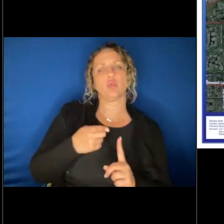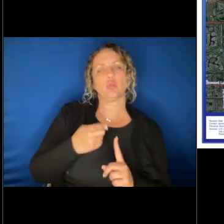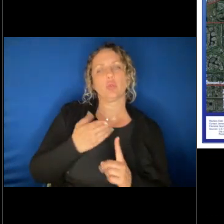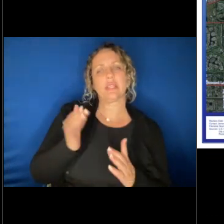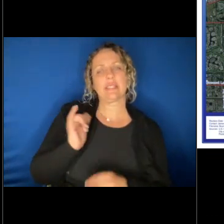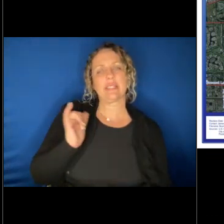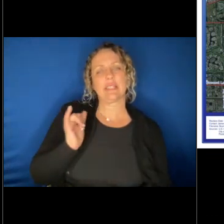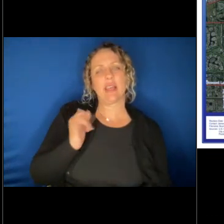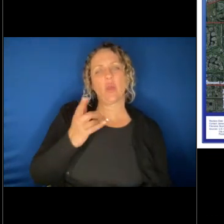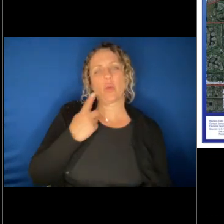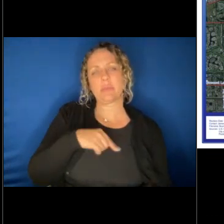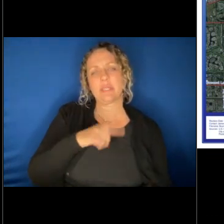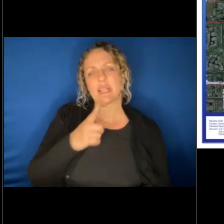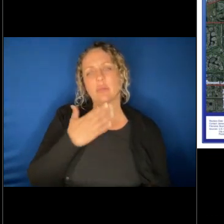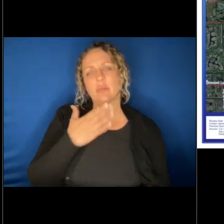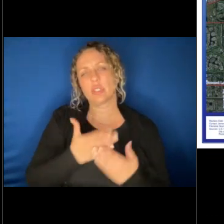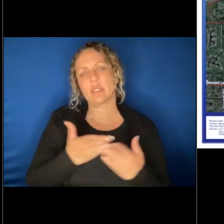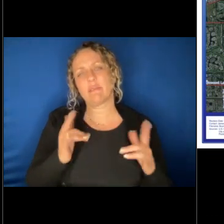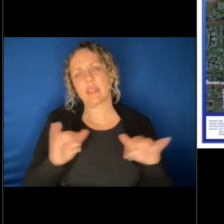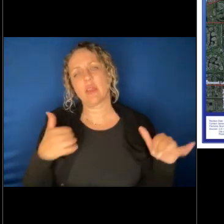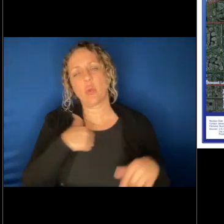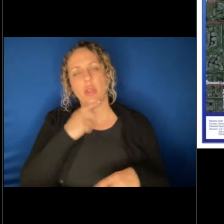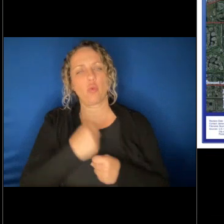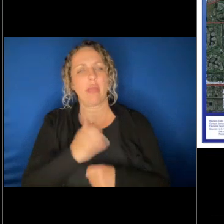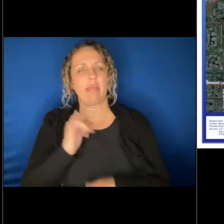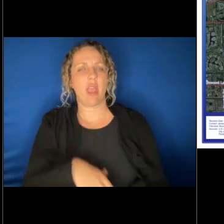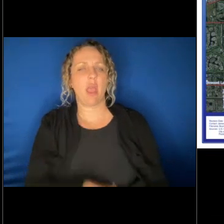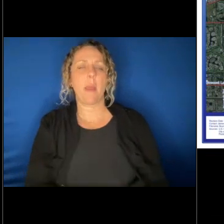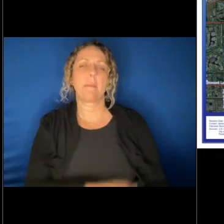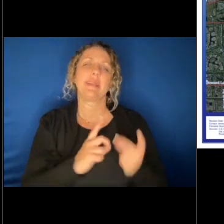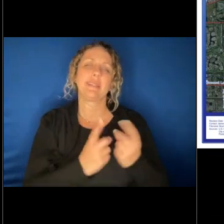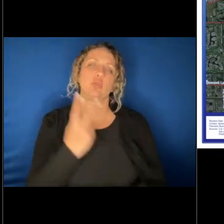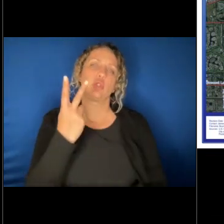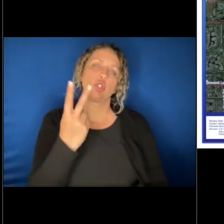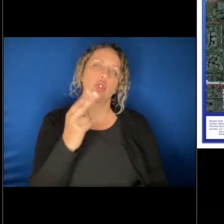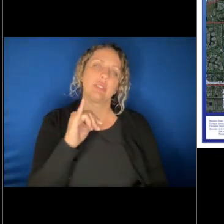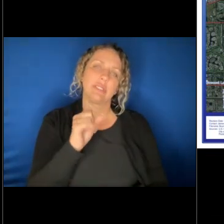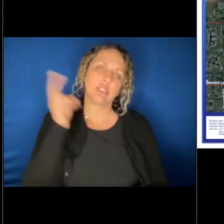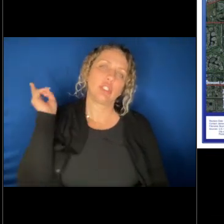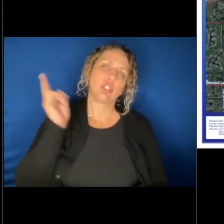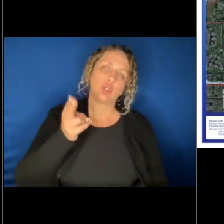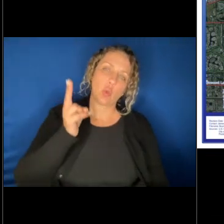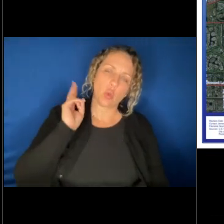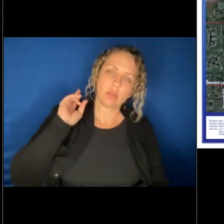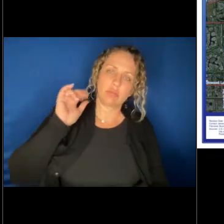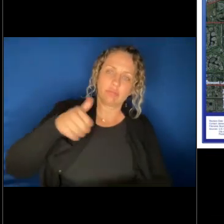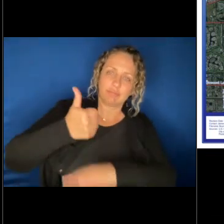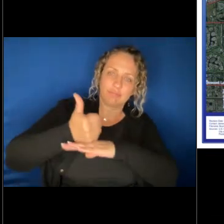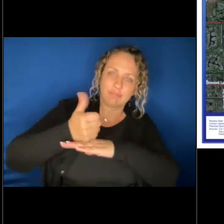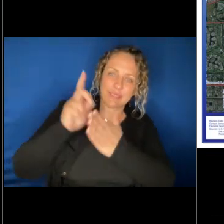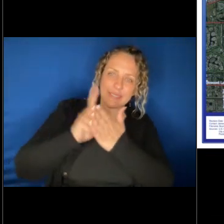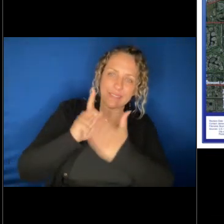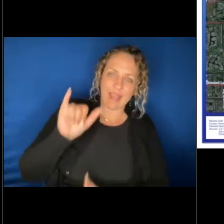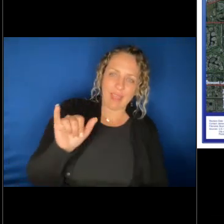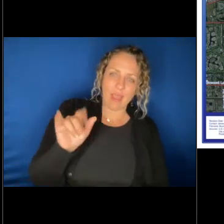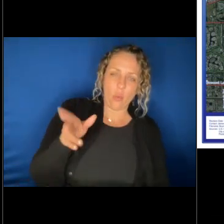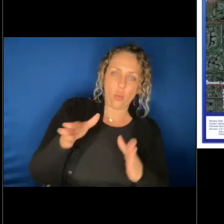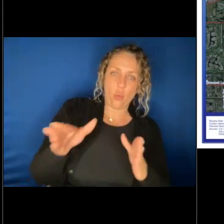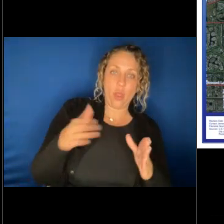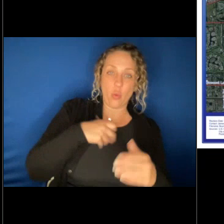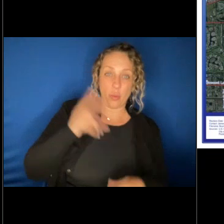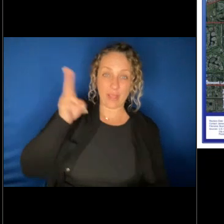like, what's being segregated and stuff like that, we didn't create that. District 2 is historically the way it is. It was designed to be that way. Y'all don't need a